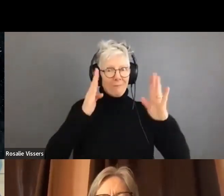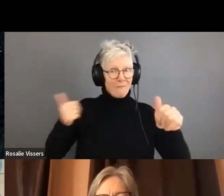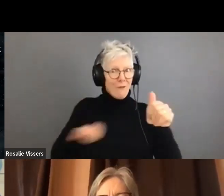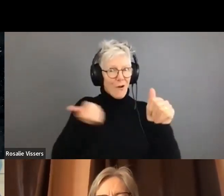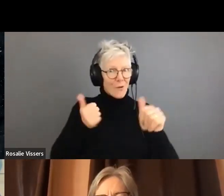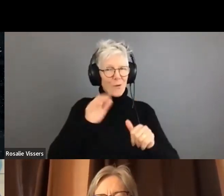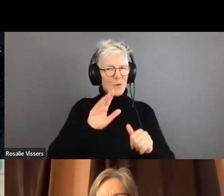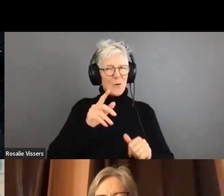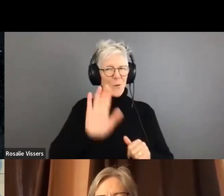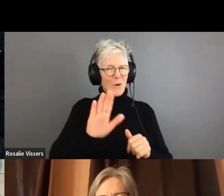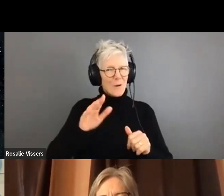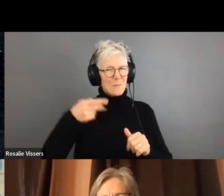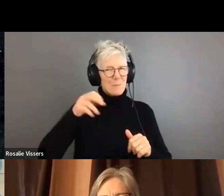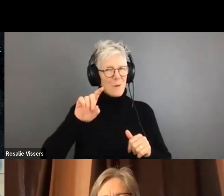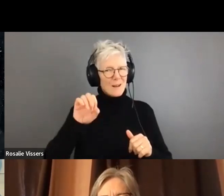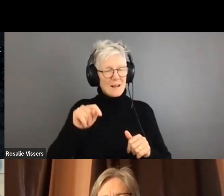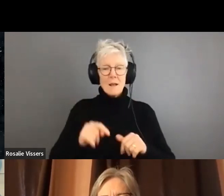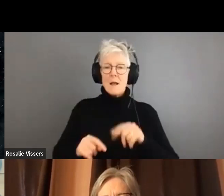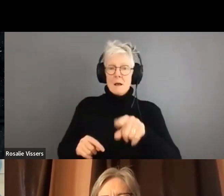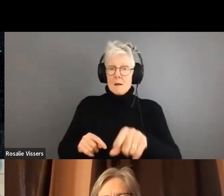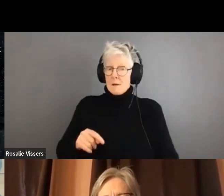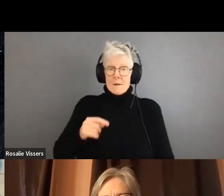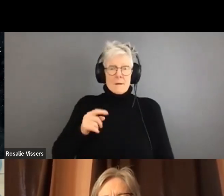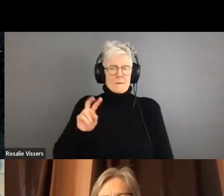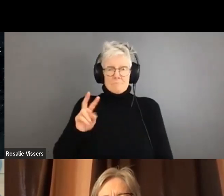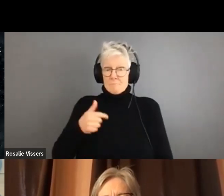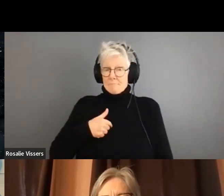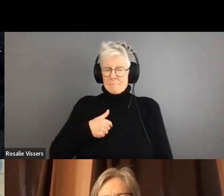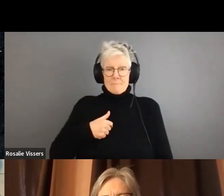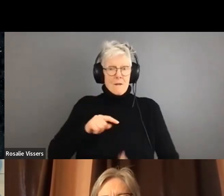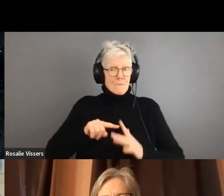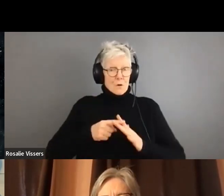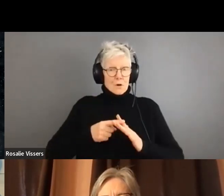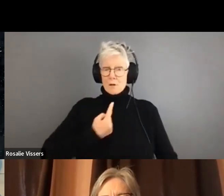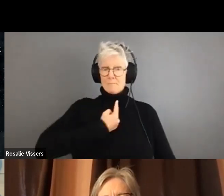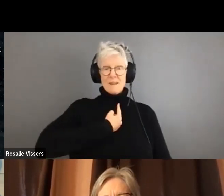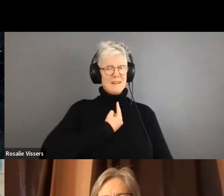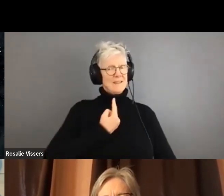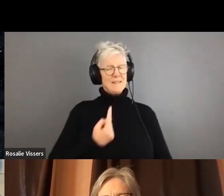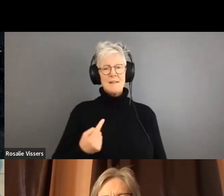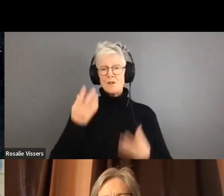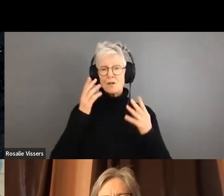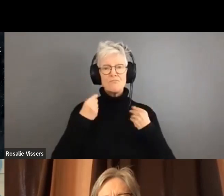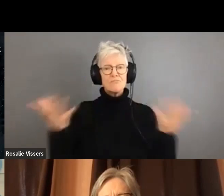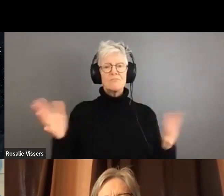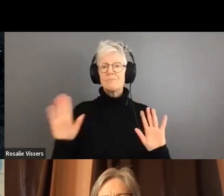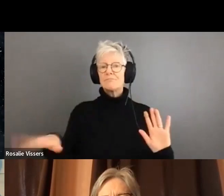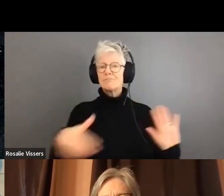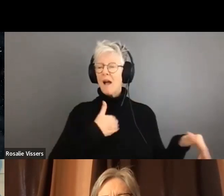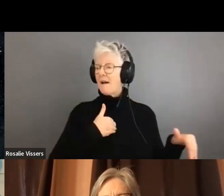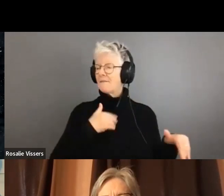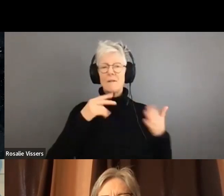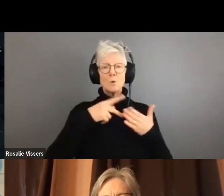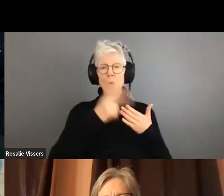When I first started out, it was just me, and I just putting myself out there, and just saying I had a site and I had a show,